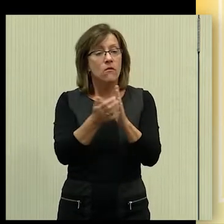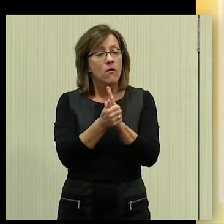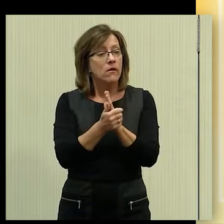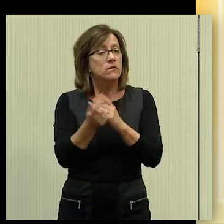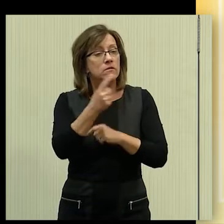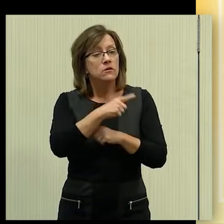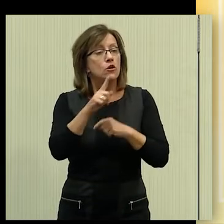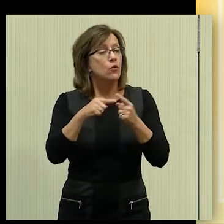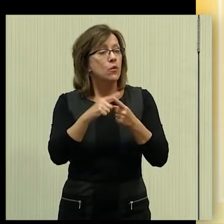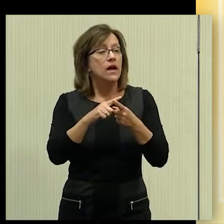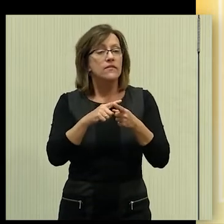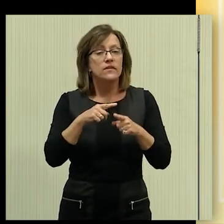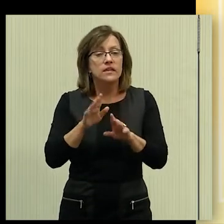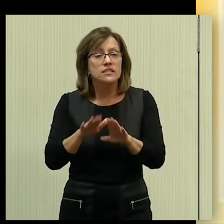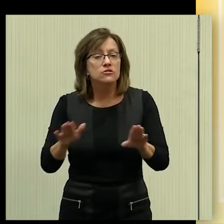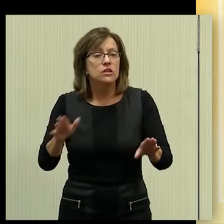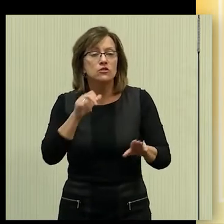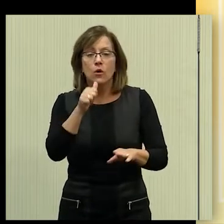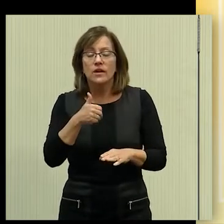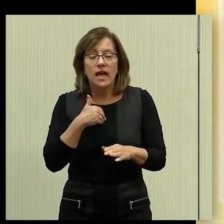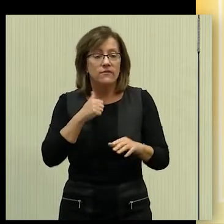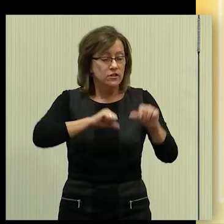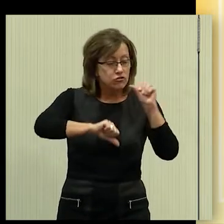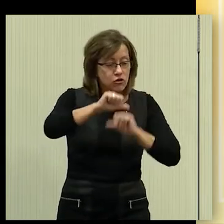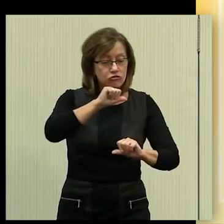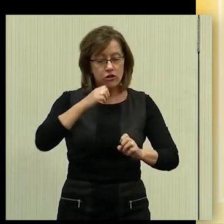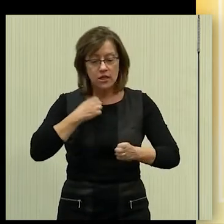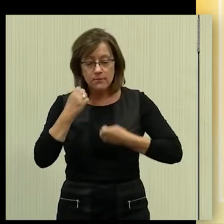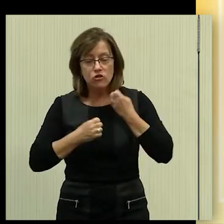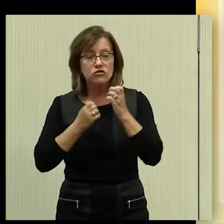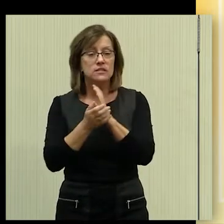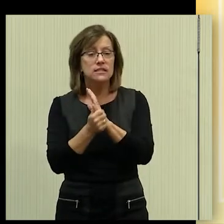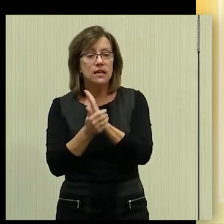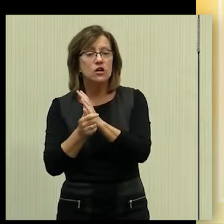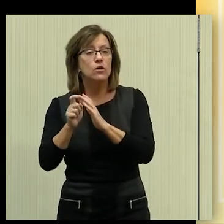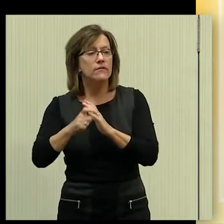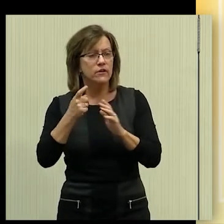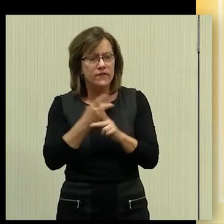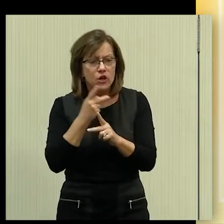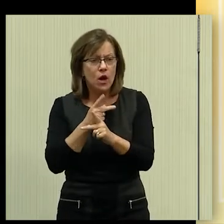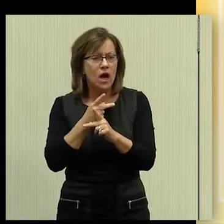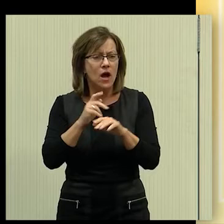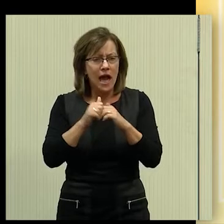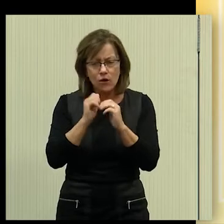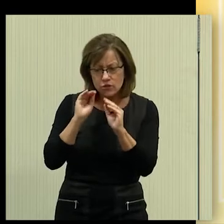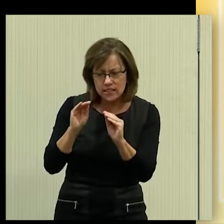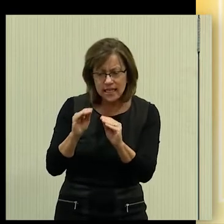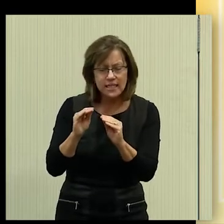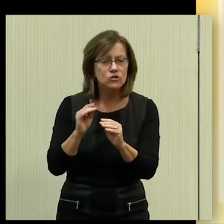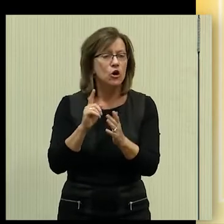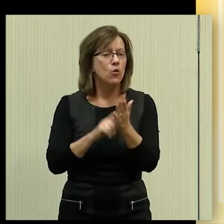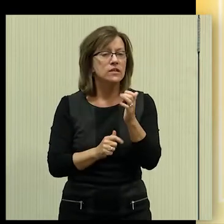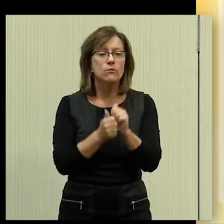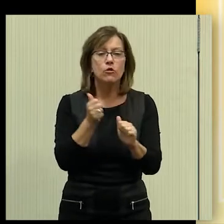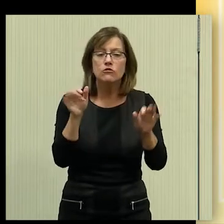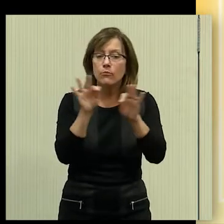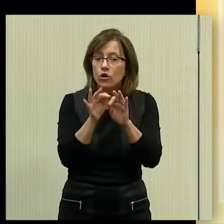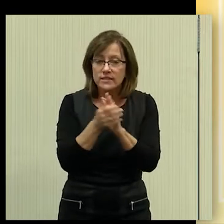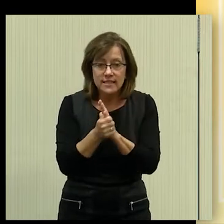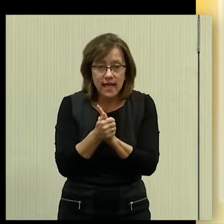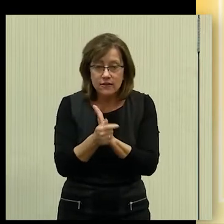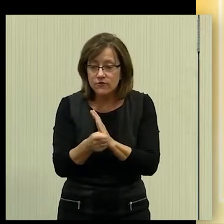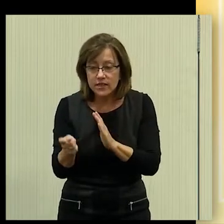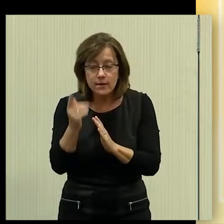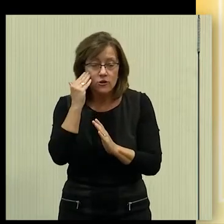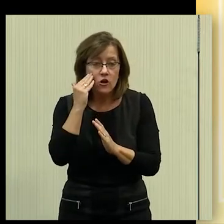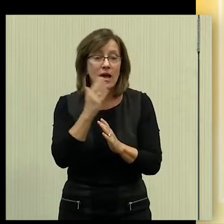are lacking these social emotional skills, we got to figure out how to individually teach them. We got to figure out what skills are most important for children, and we have to make